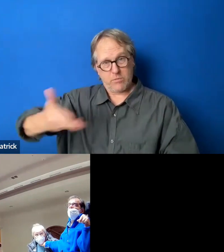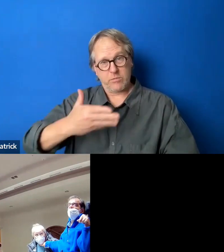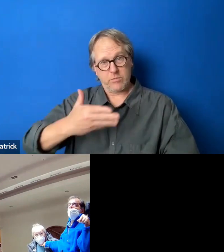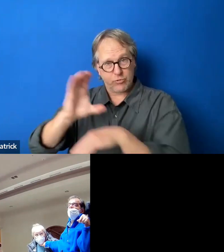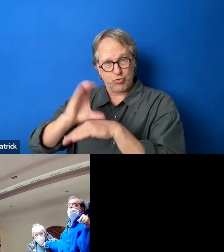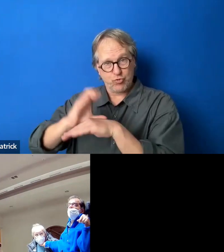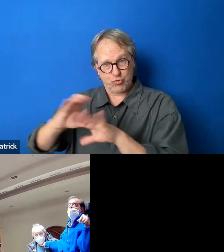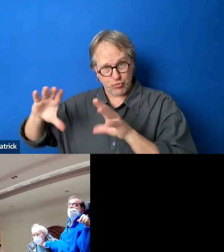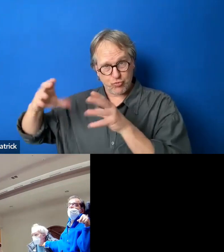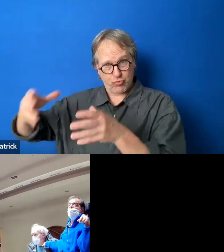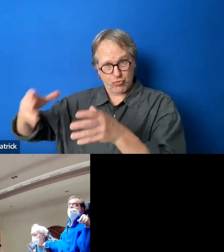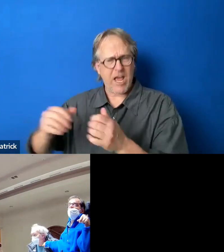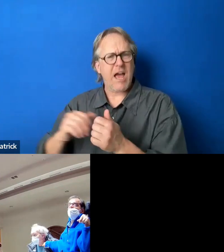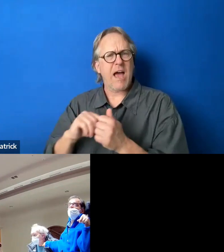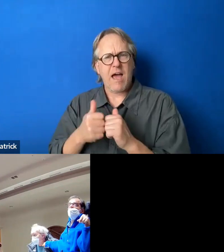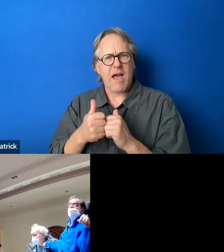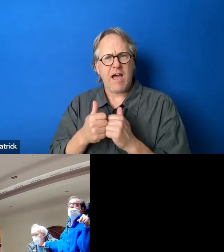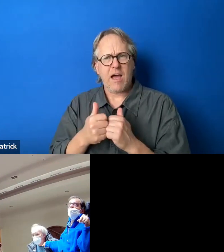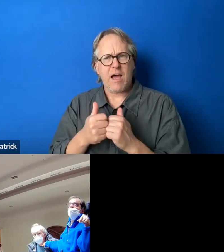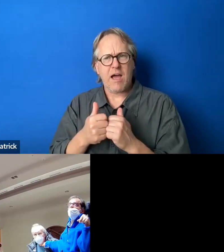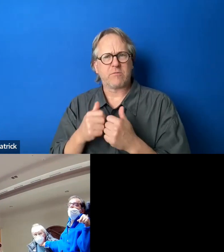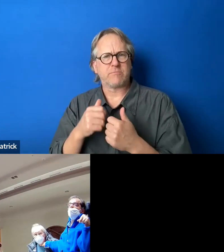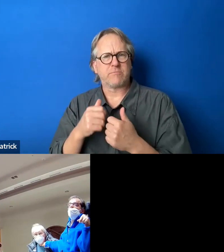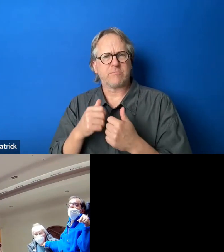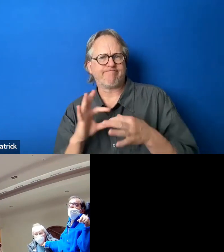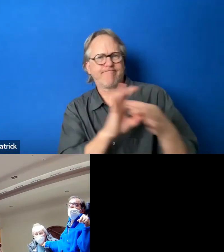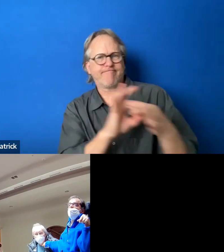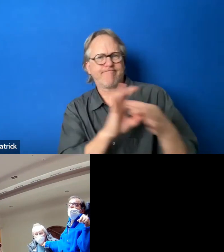whole be better about making that connection?